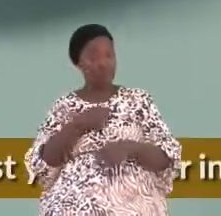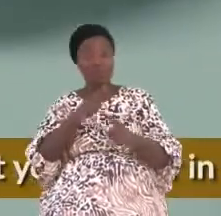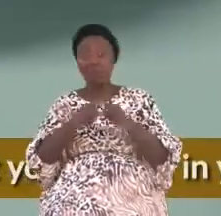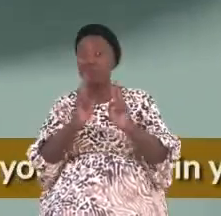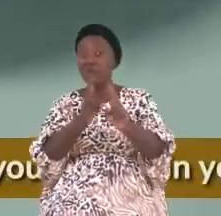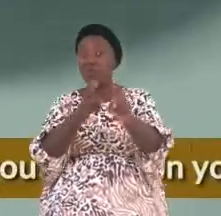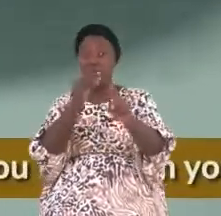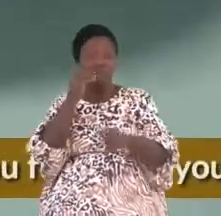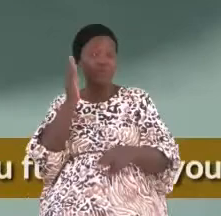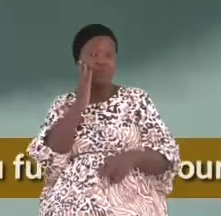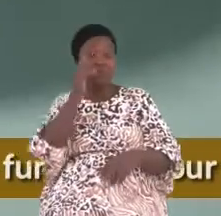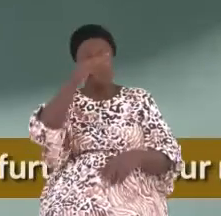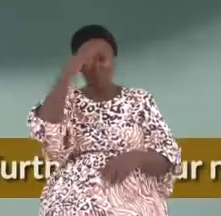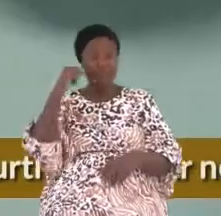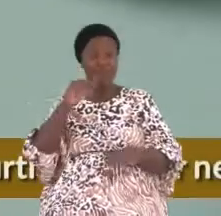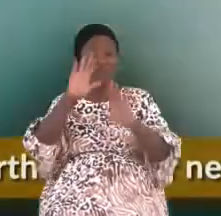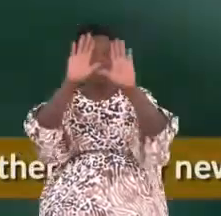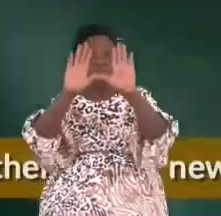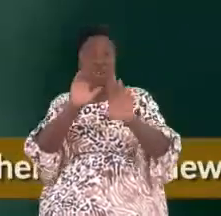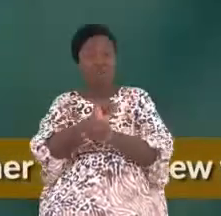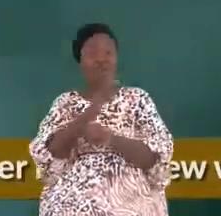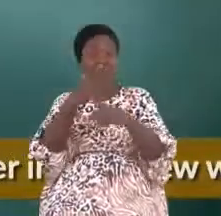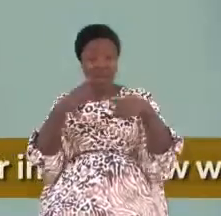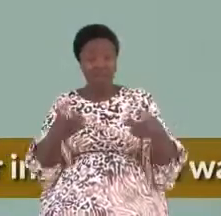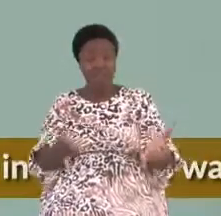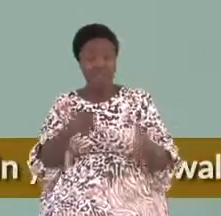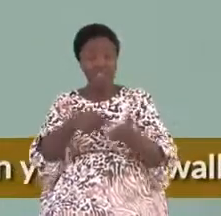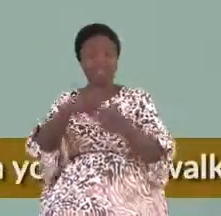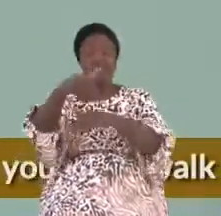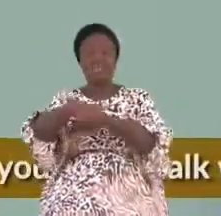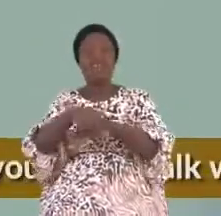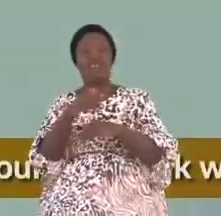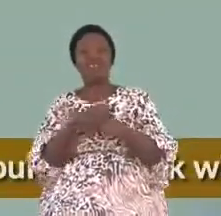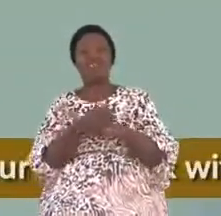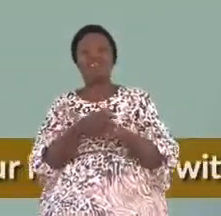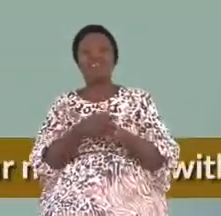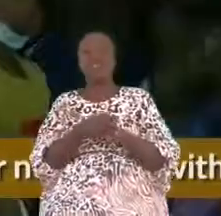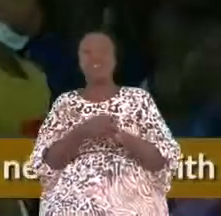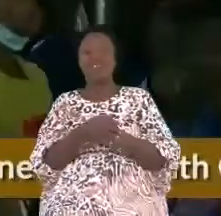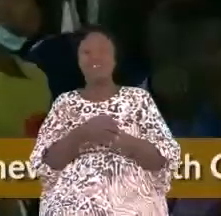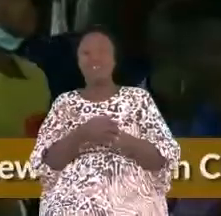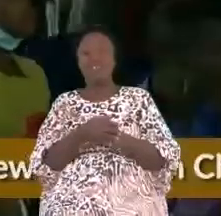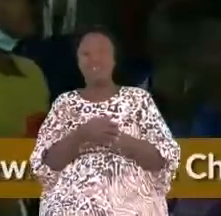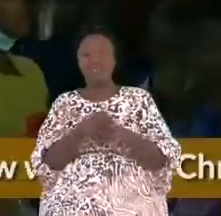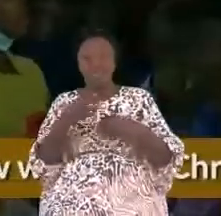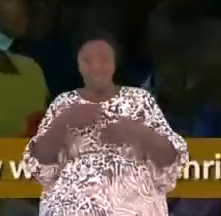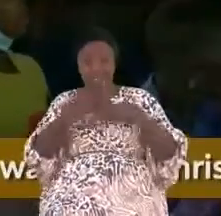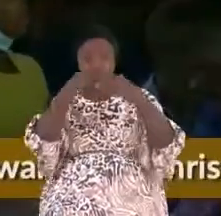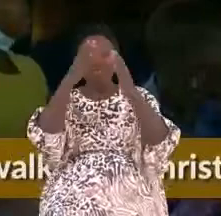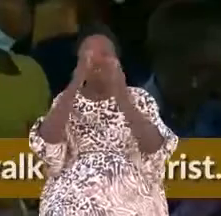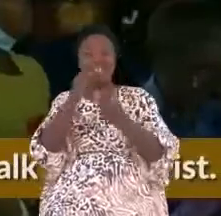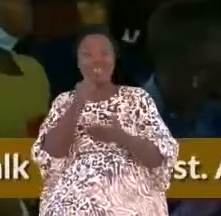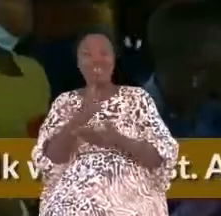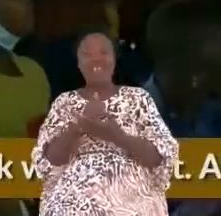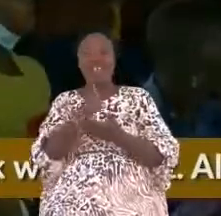say miracles will happen on this ground tonight let me hear your amen